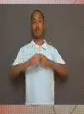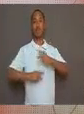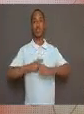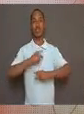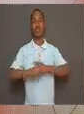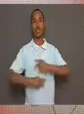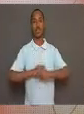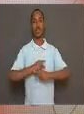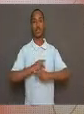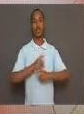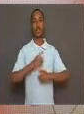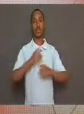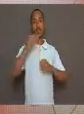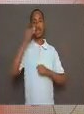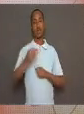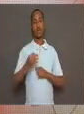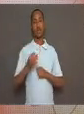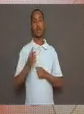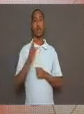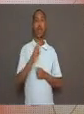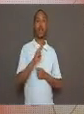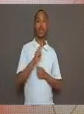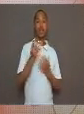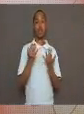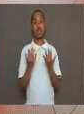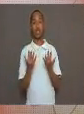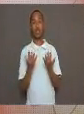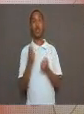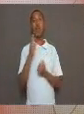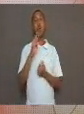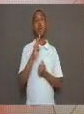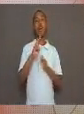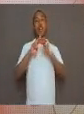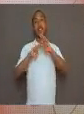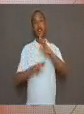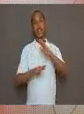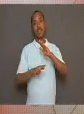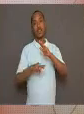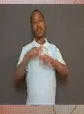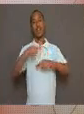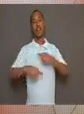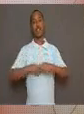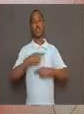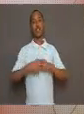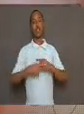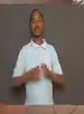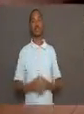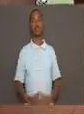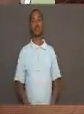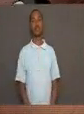processes. Determine whether they are oxidation or reduction reactions.